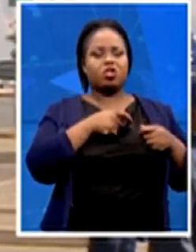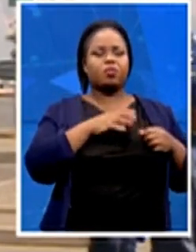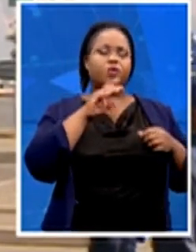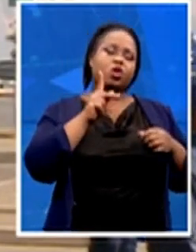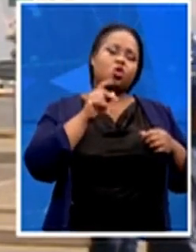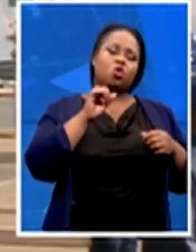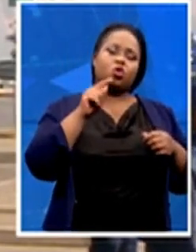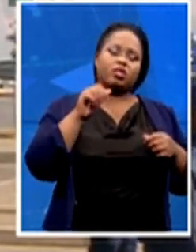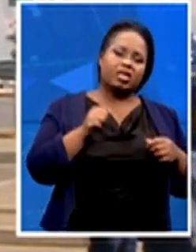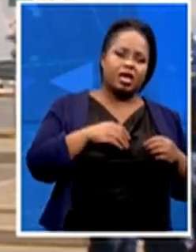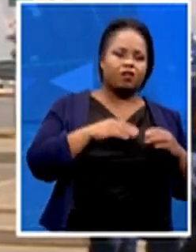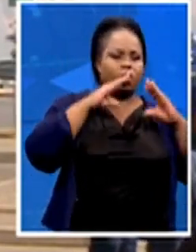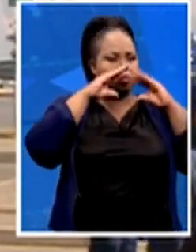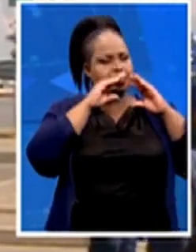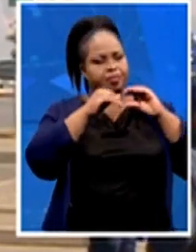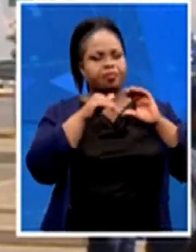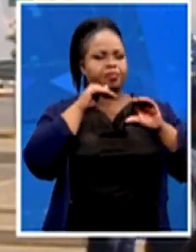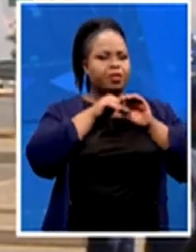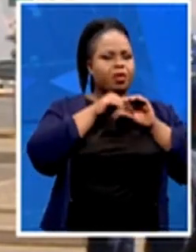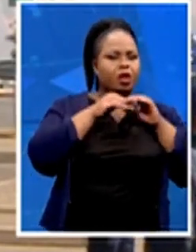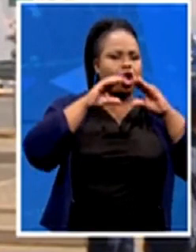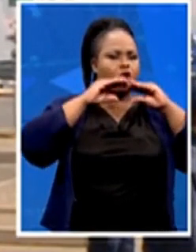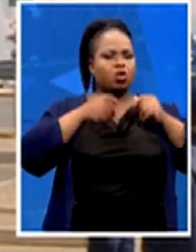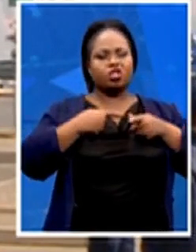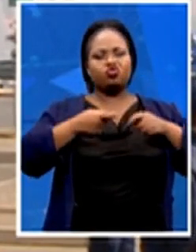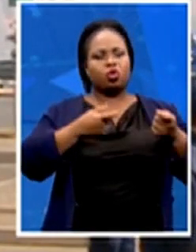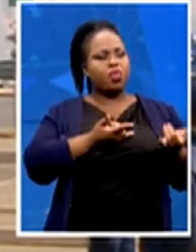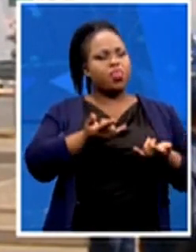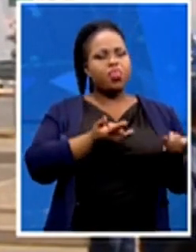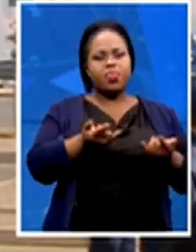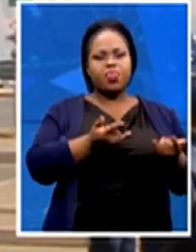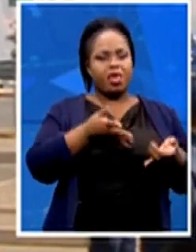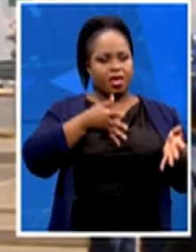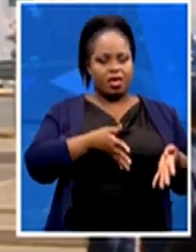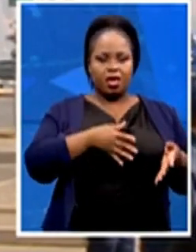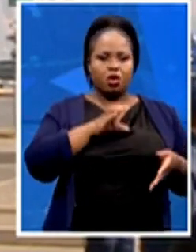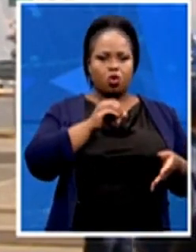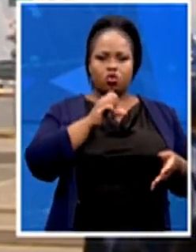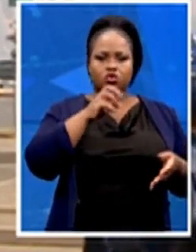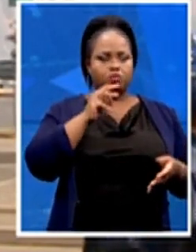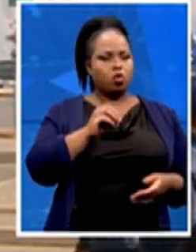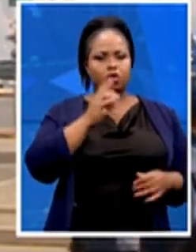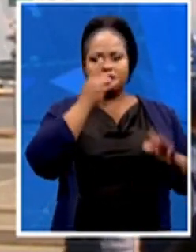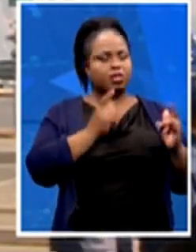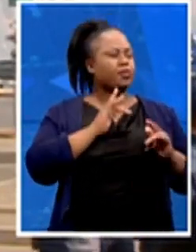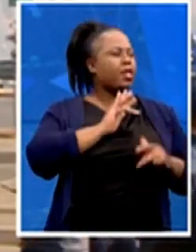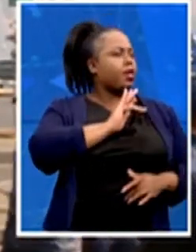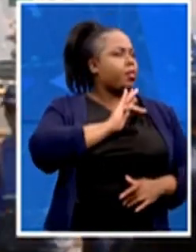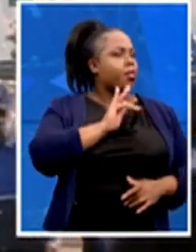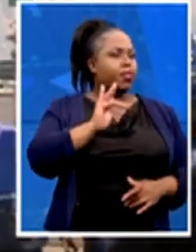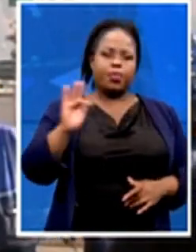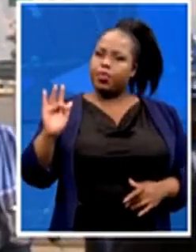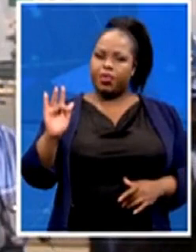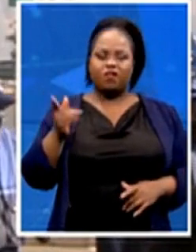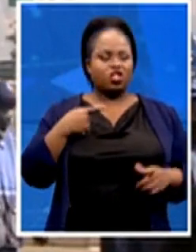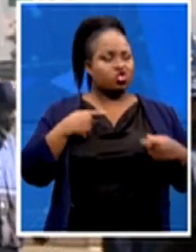any small shops that is around in Cosmo City. So, but there's none of our shops or any infrastructure in Cosmo City